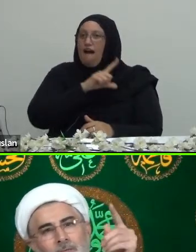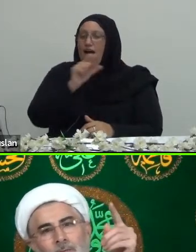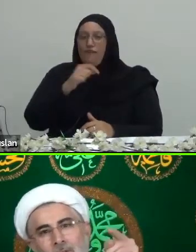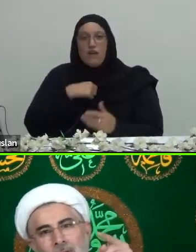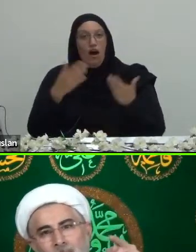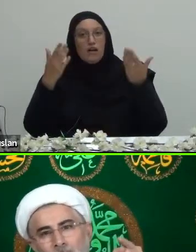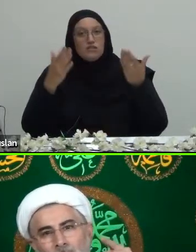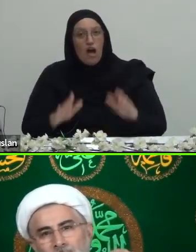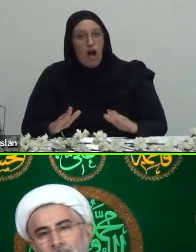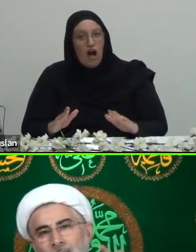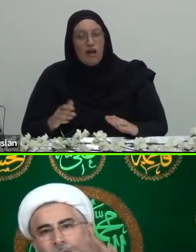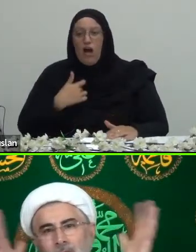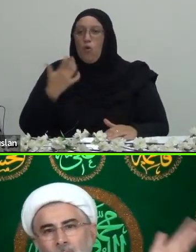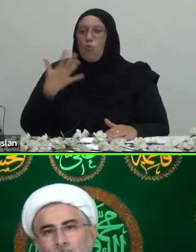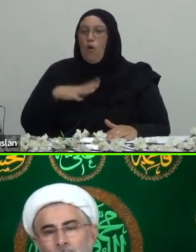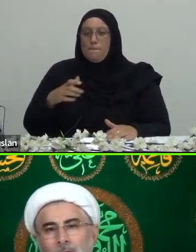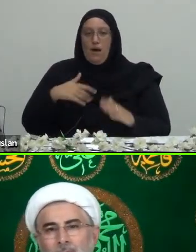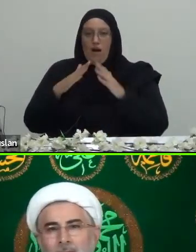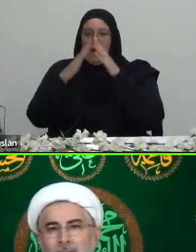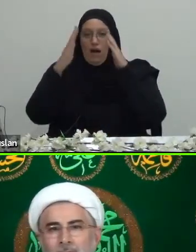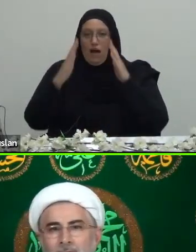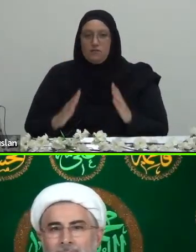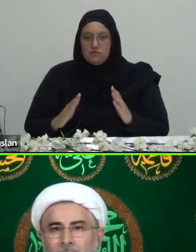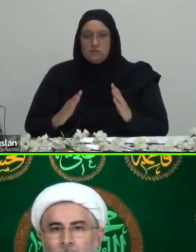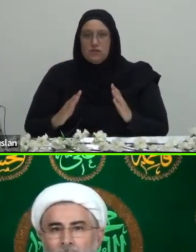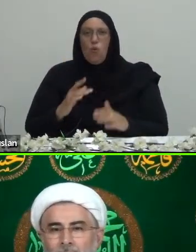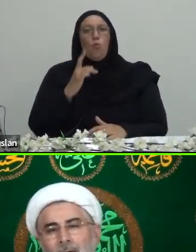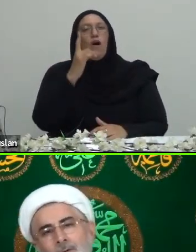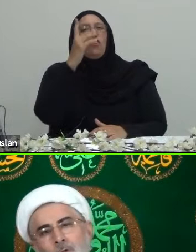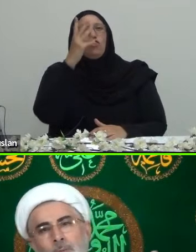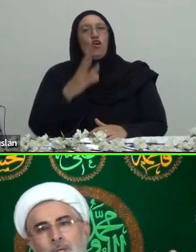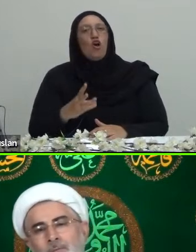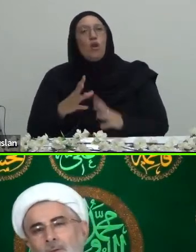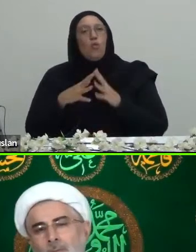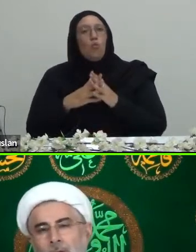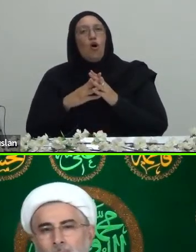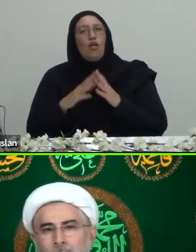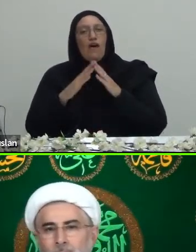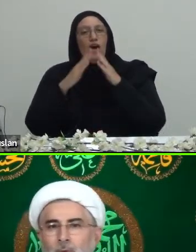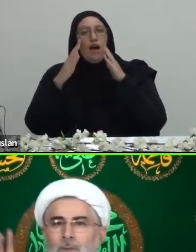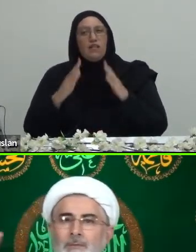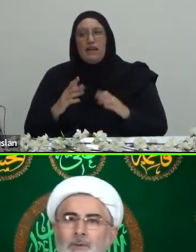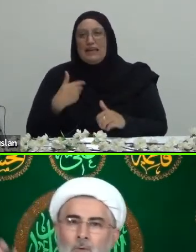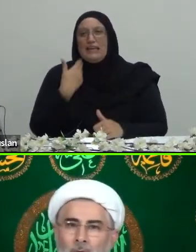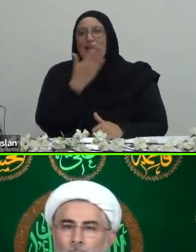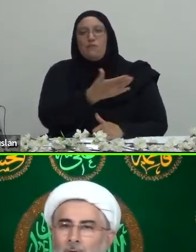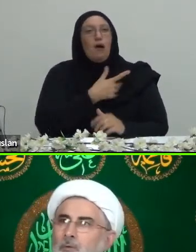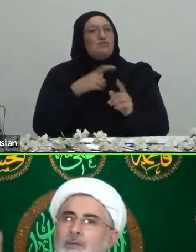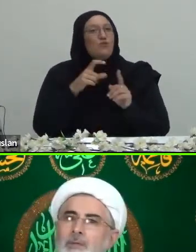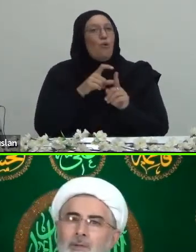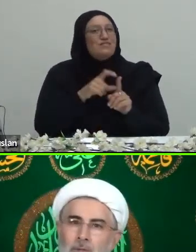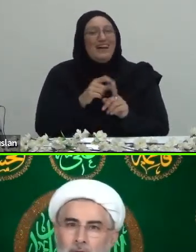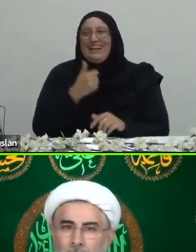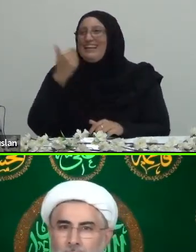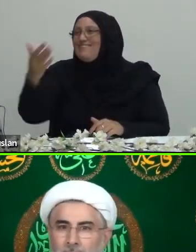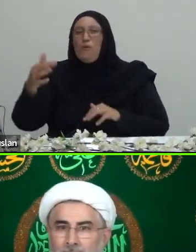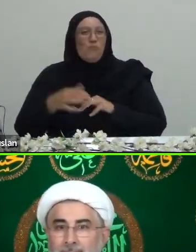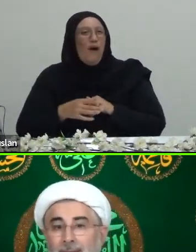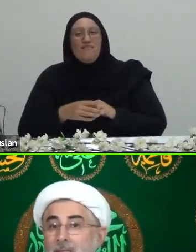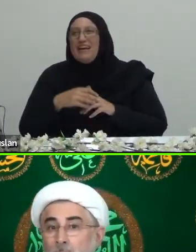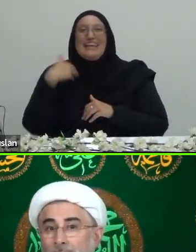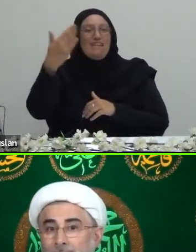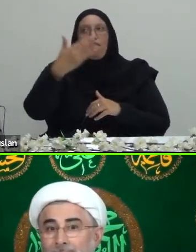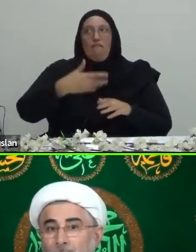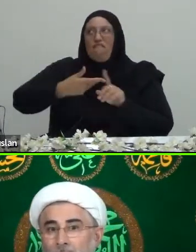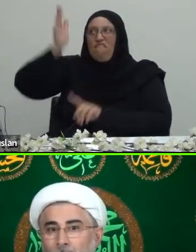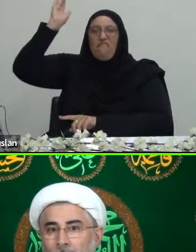house, like for example, 1/3 of the whole value of the house to be given to my daughter, to be given to my wife, to be given to a stranger.